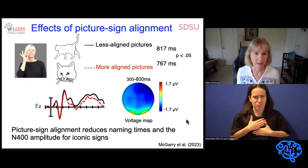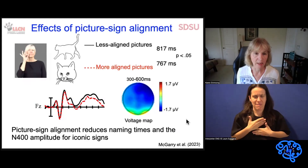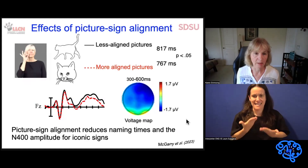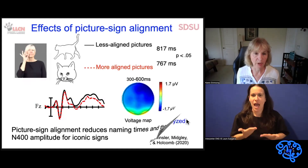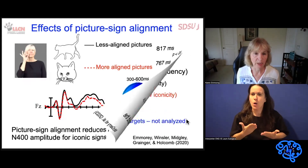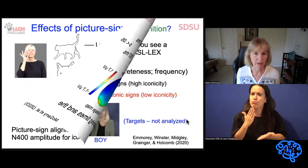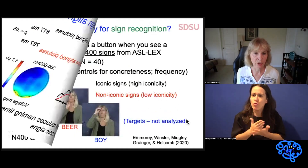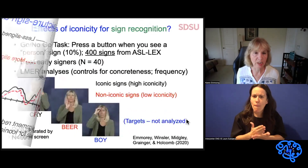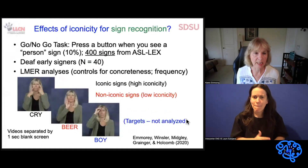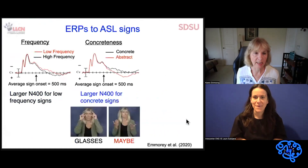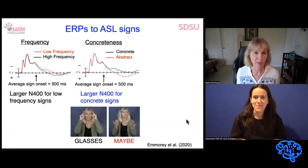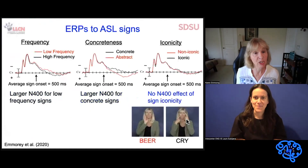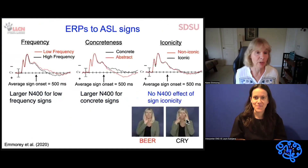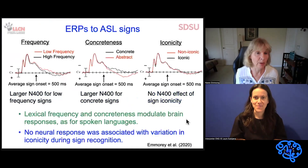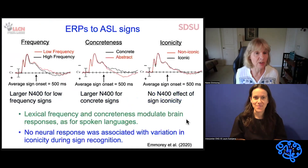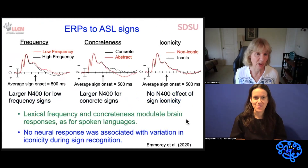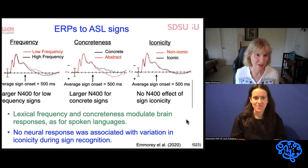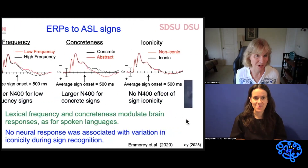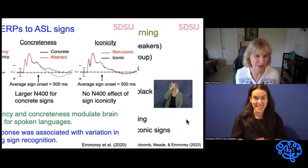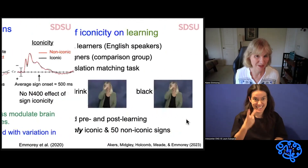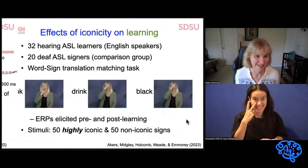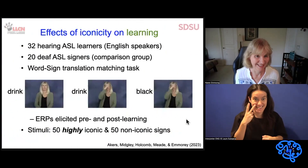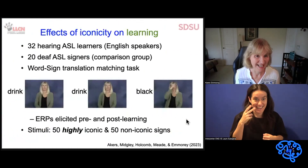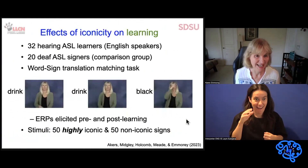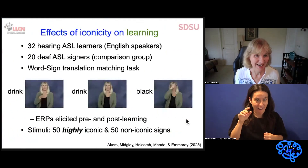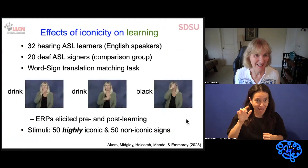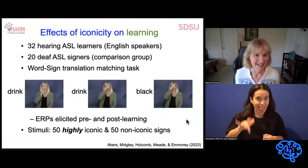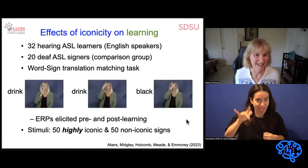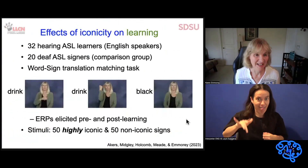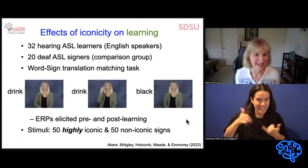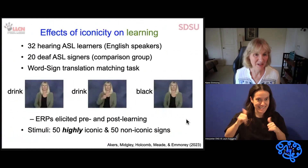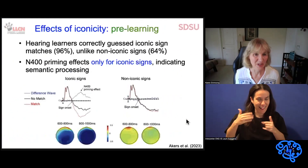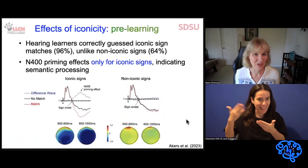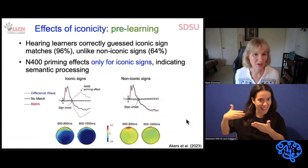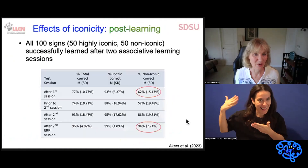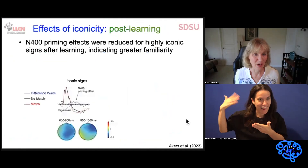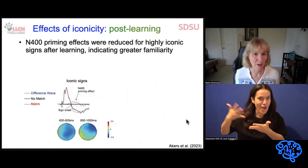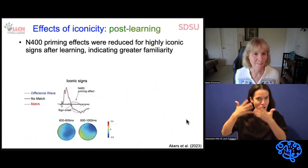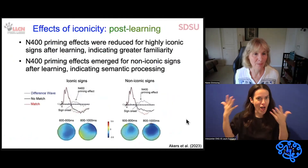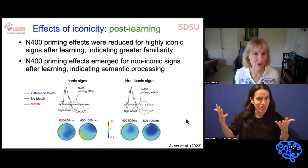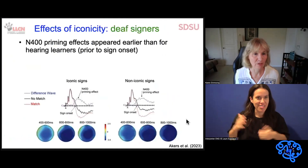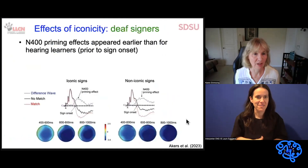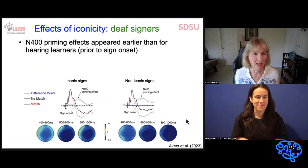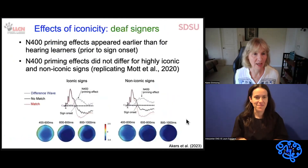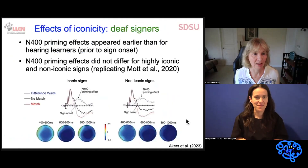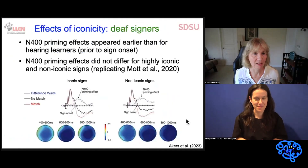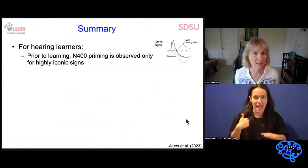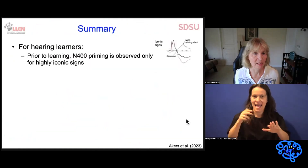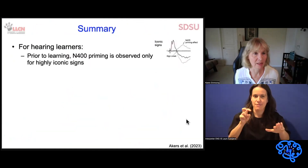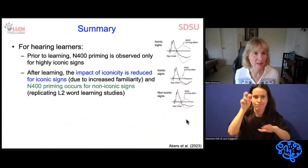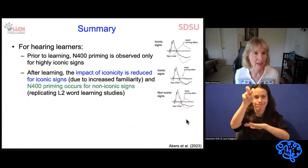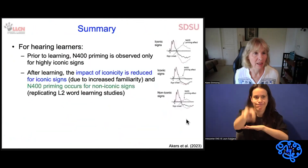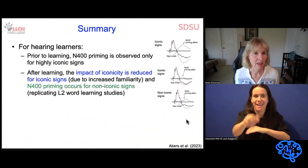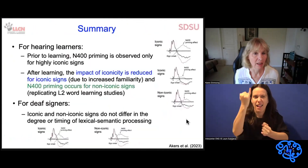And you can see how much I was going to show you. And I'll just go to the